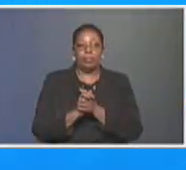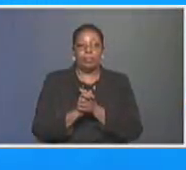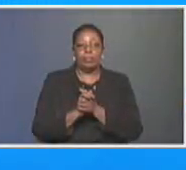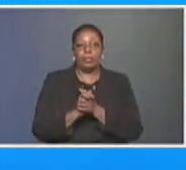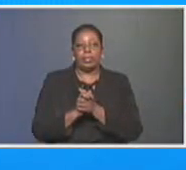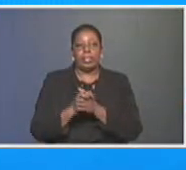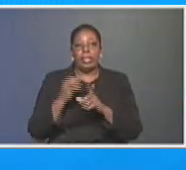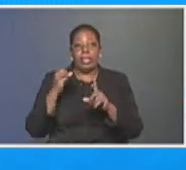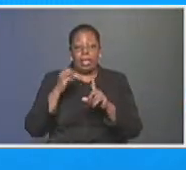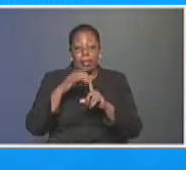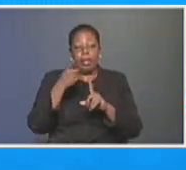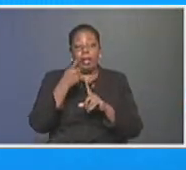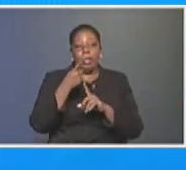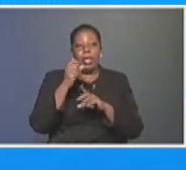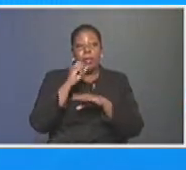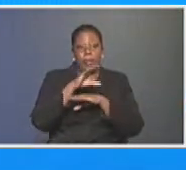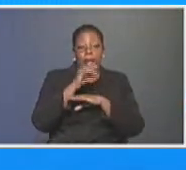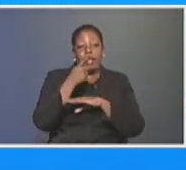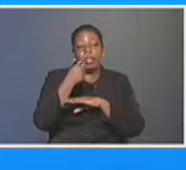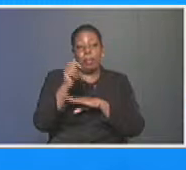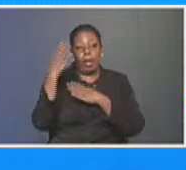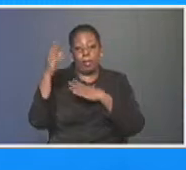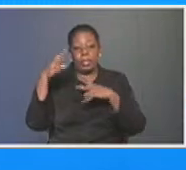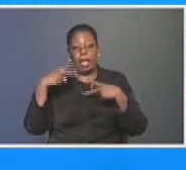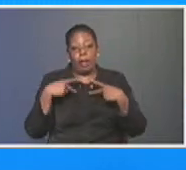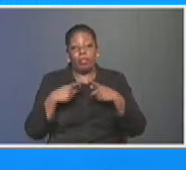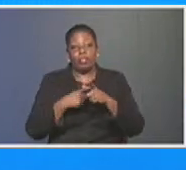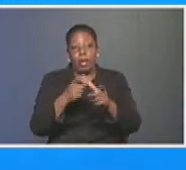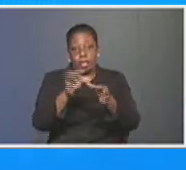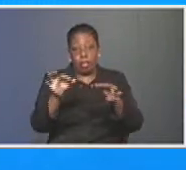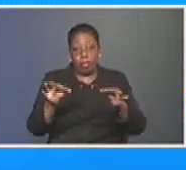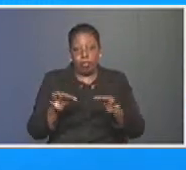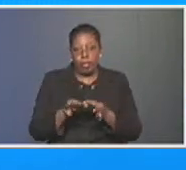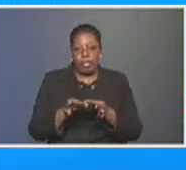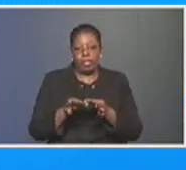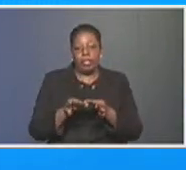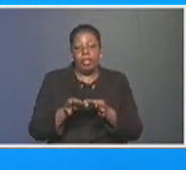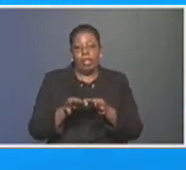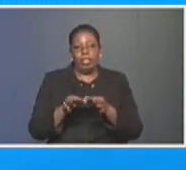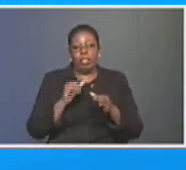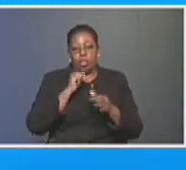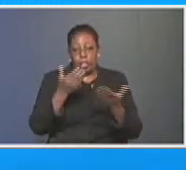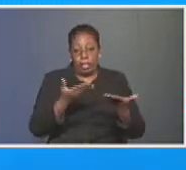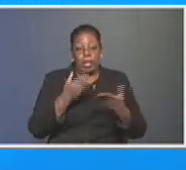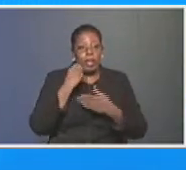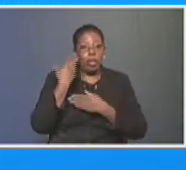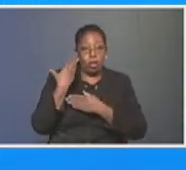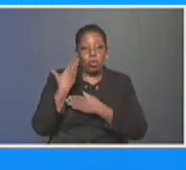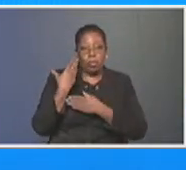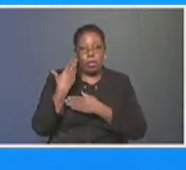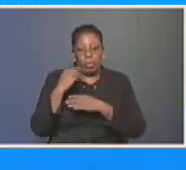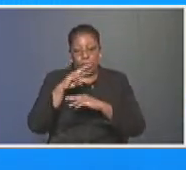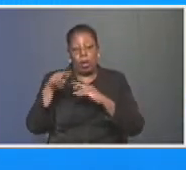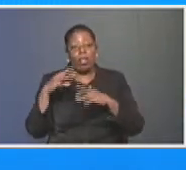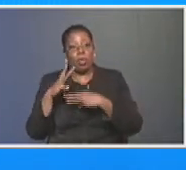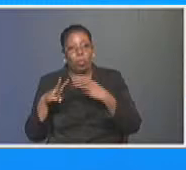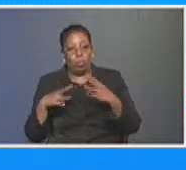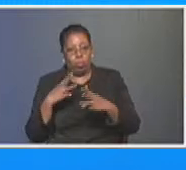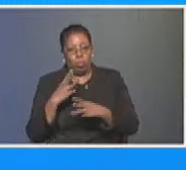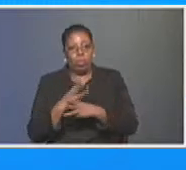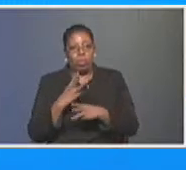The impact the Bahamas has on track and field resonates not just here at home, but around the world. During his courtesy call on Minister